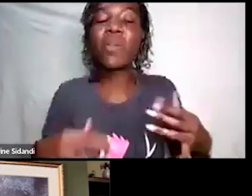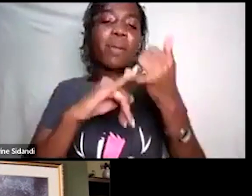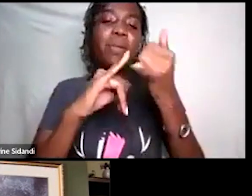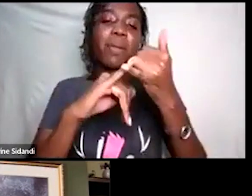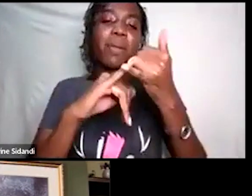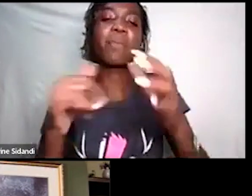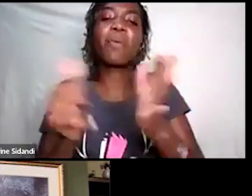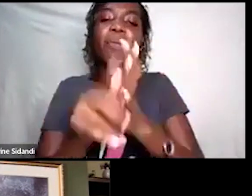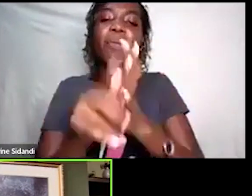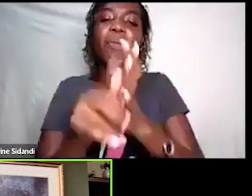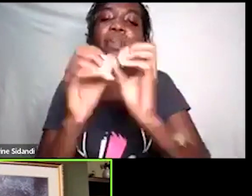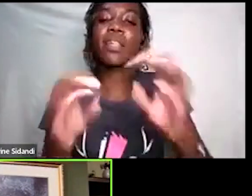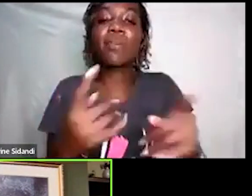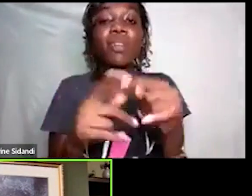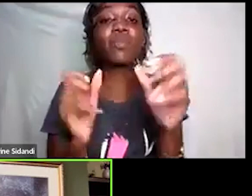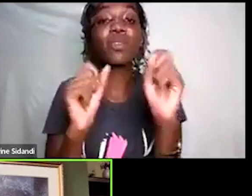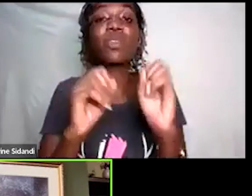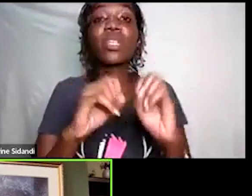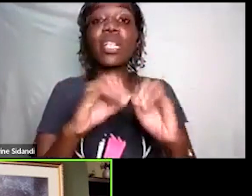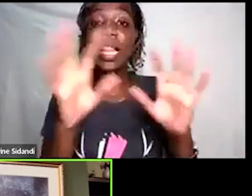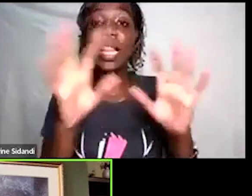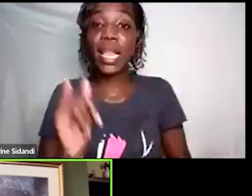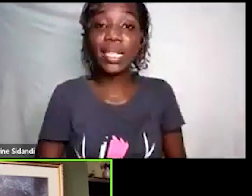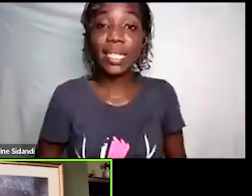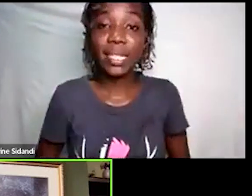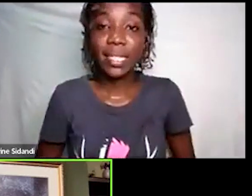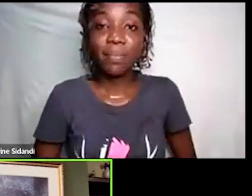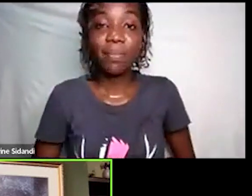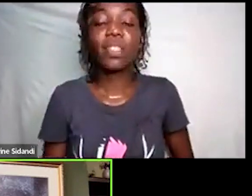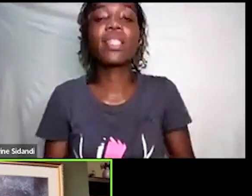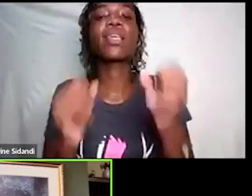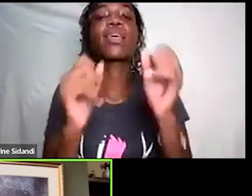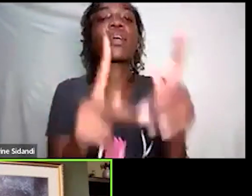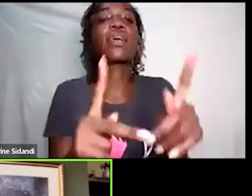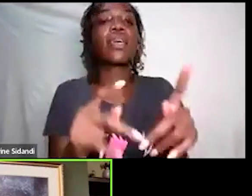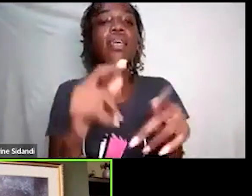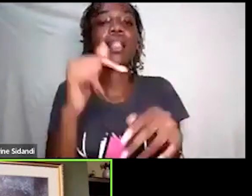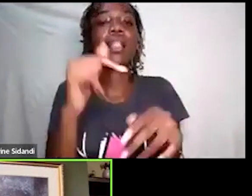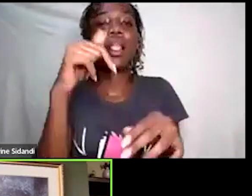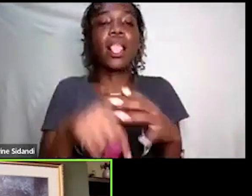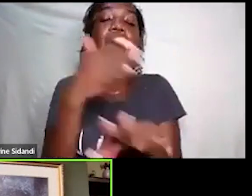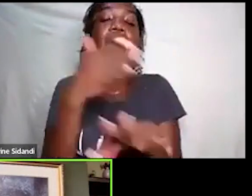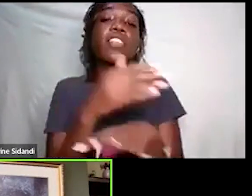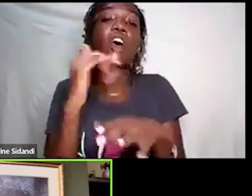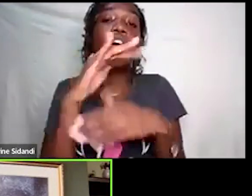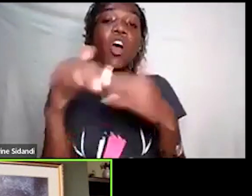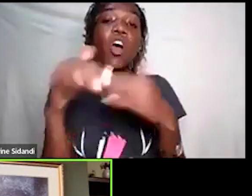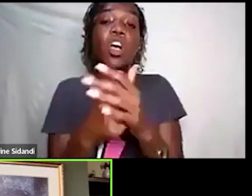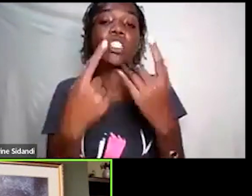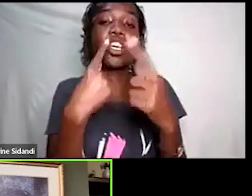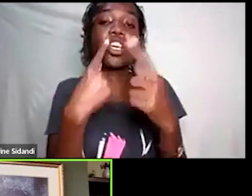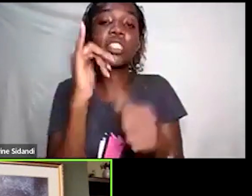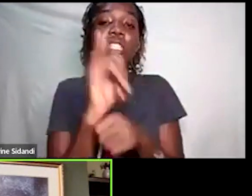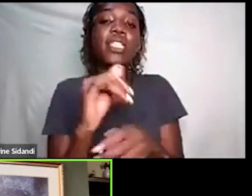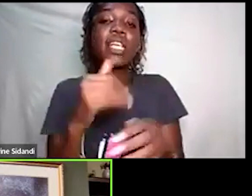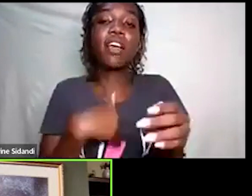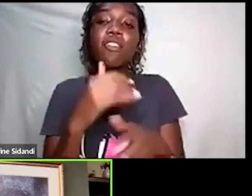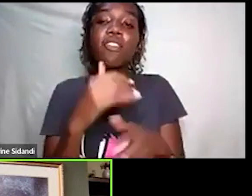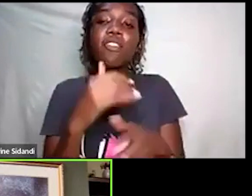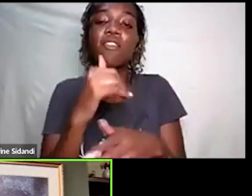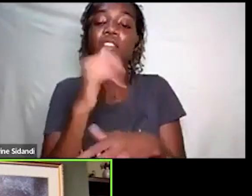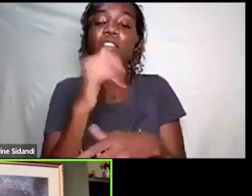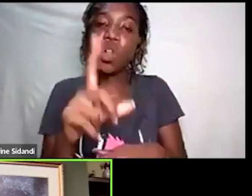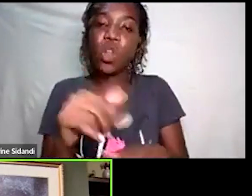clarify this, Helen. Okay, the bottom line after all this talk, there is no law on the planet against